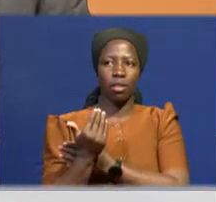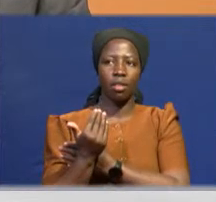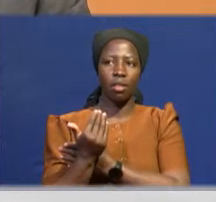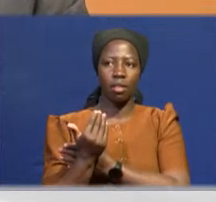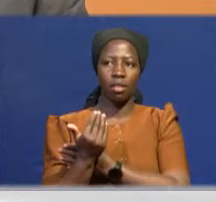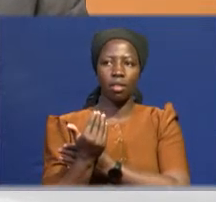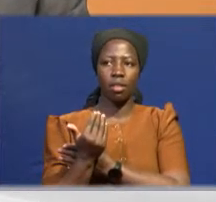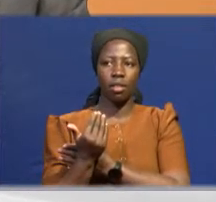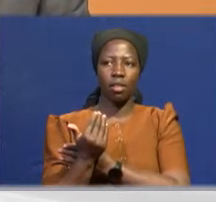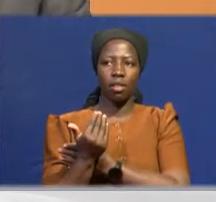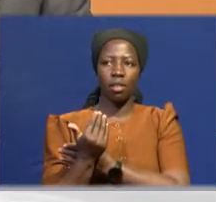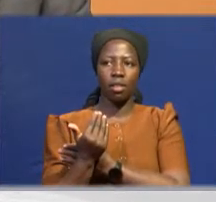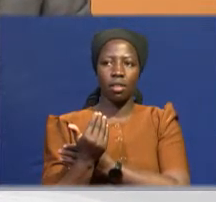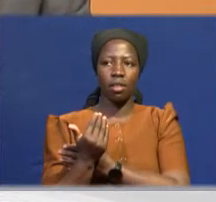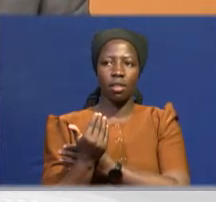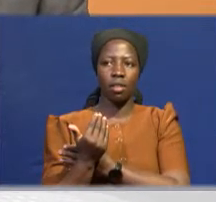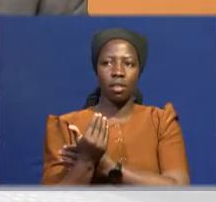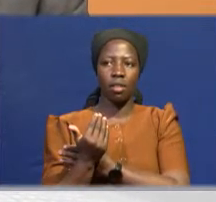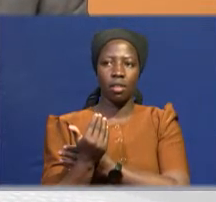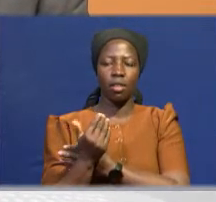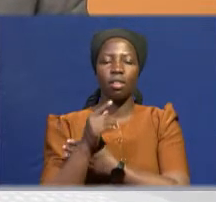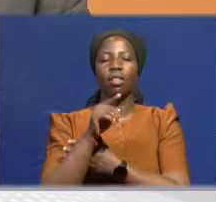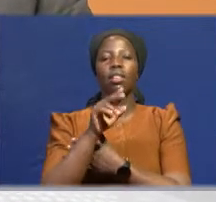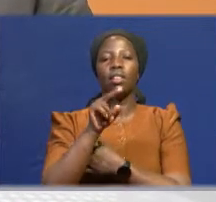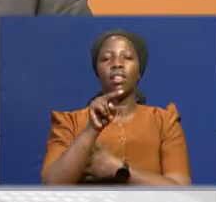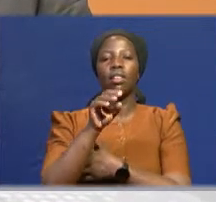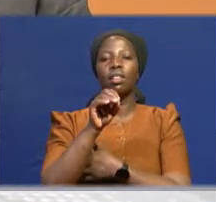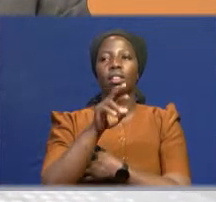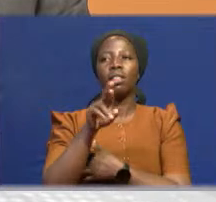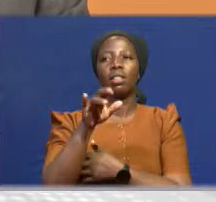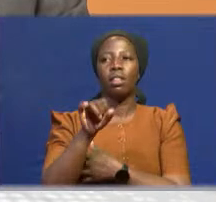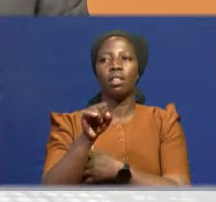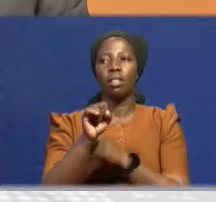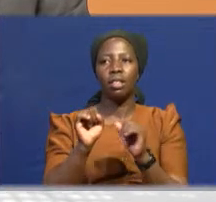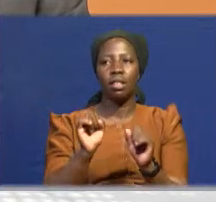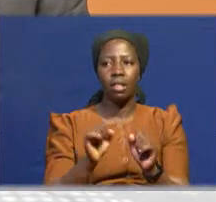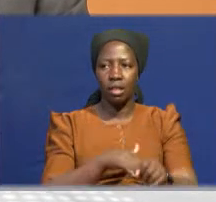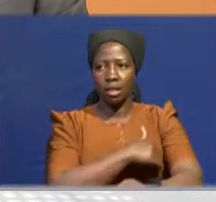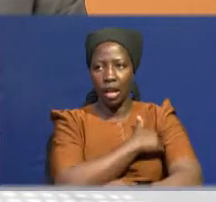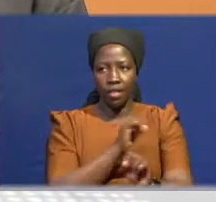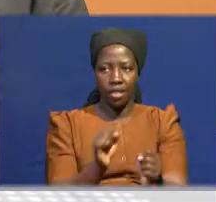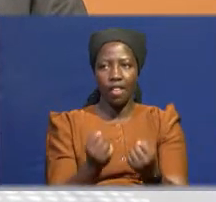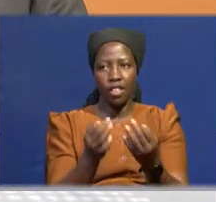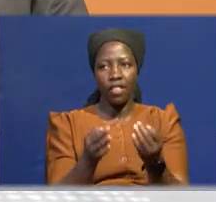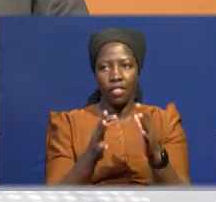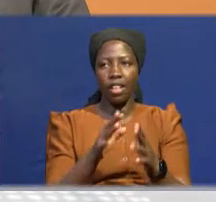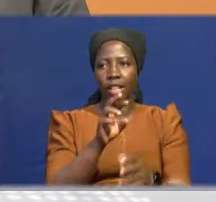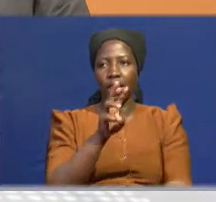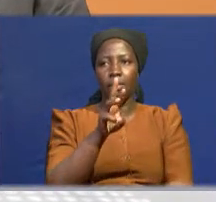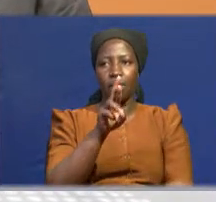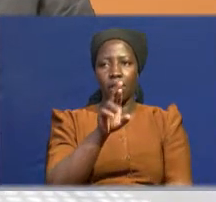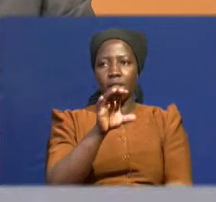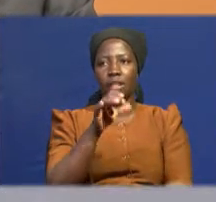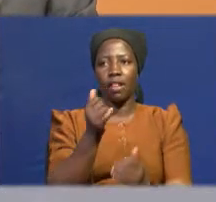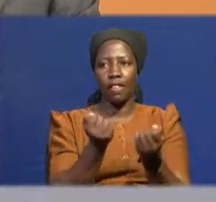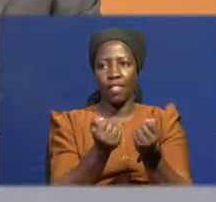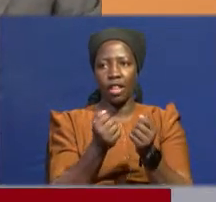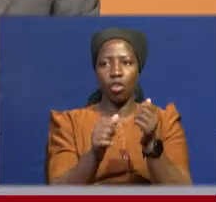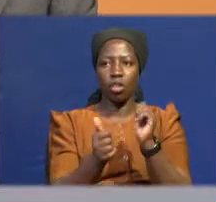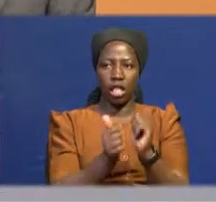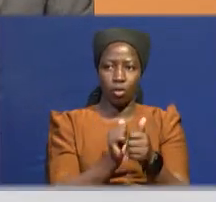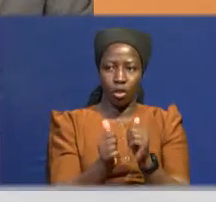Yes, that is Norris Ongalo, the Chief Safety Officer and of the WRC Safari Rally. So, Norris, let's basically talk about